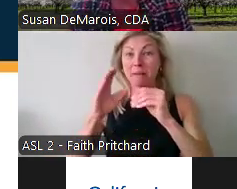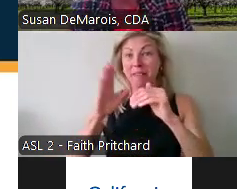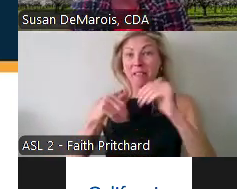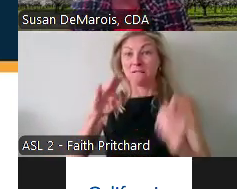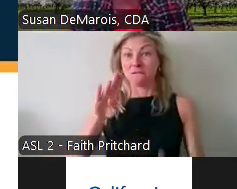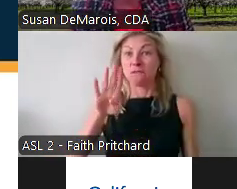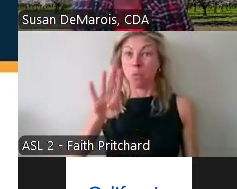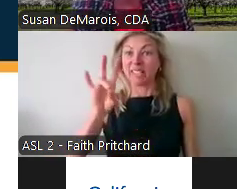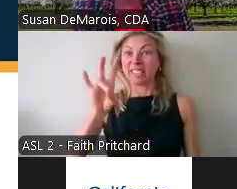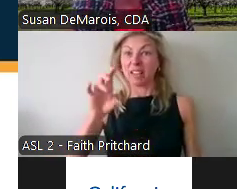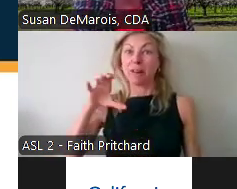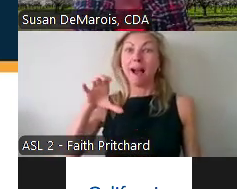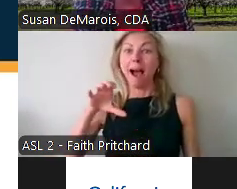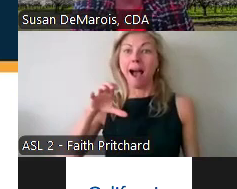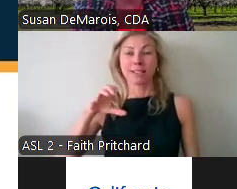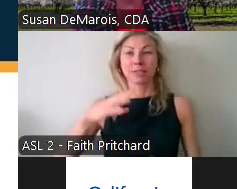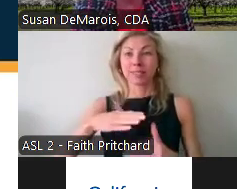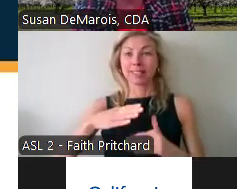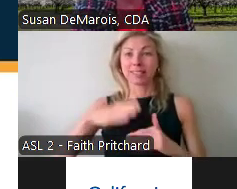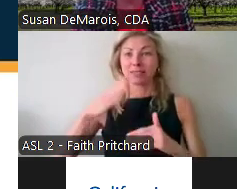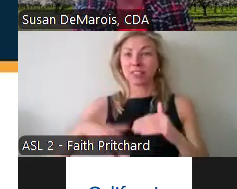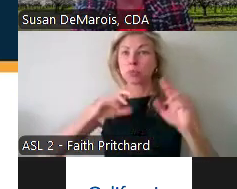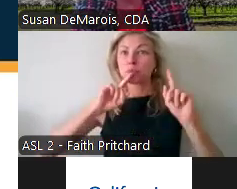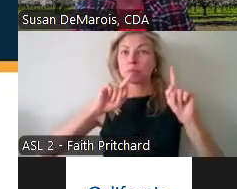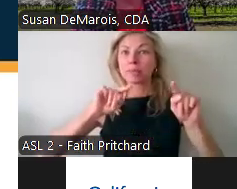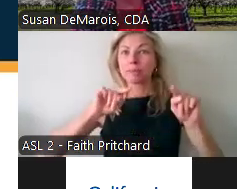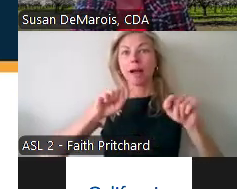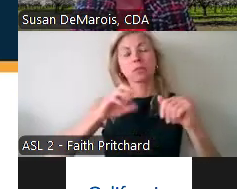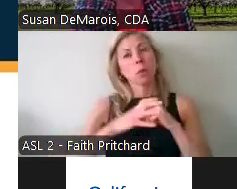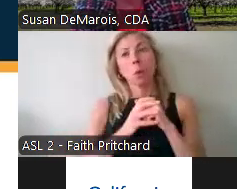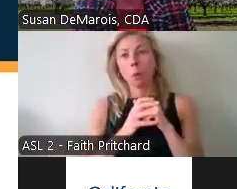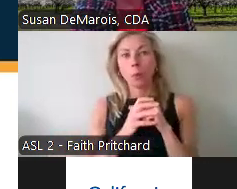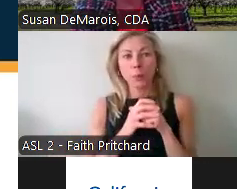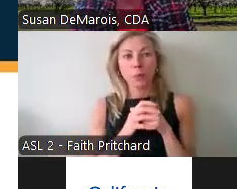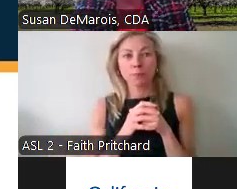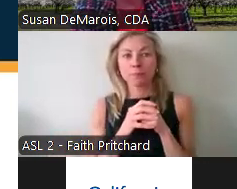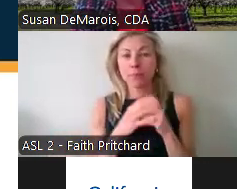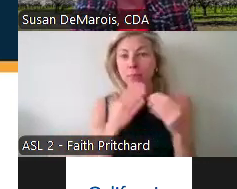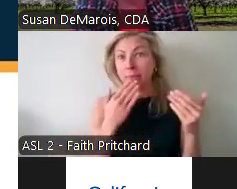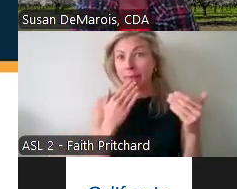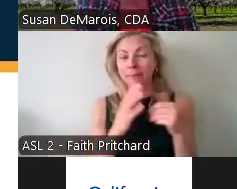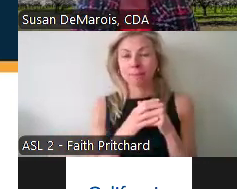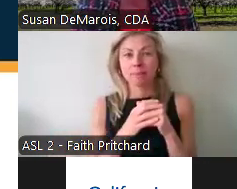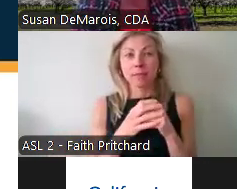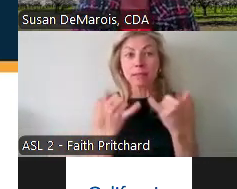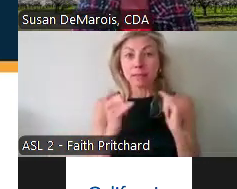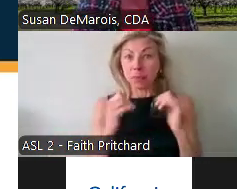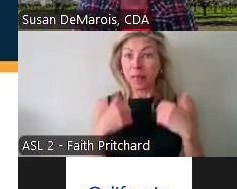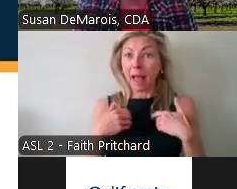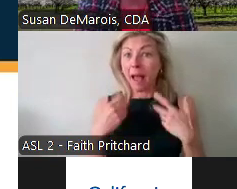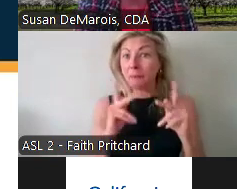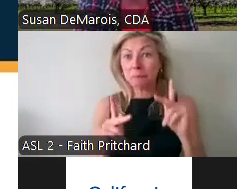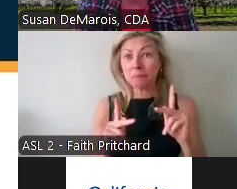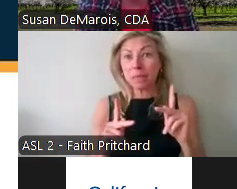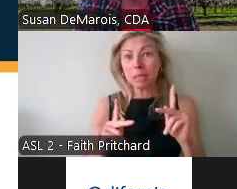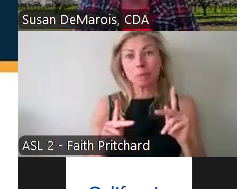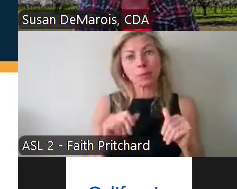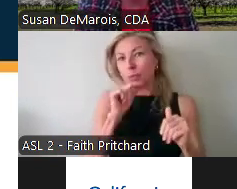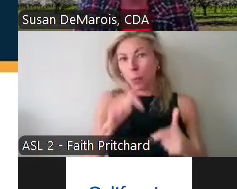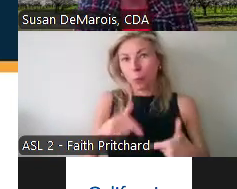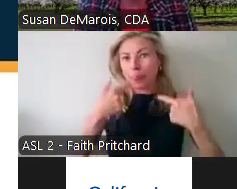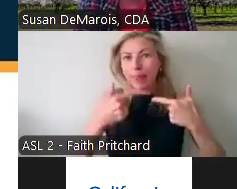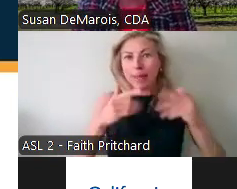there are still others, in particular, people who do not live in urban areas and may not